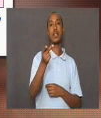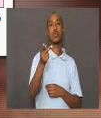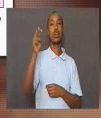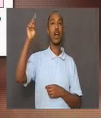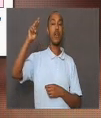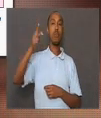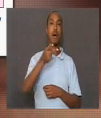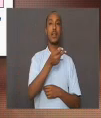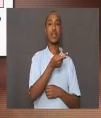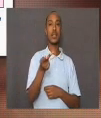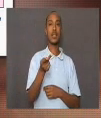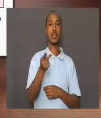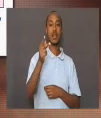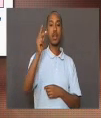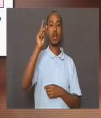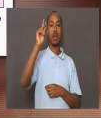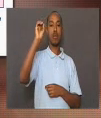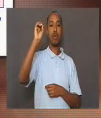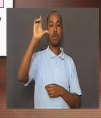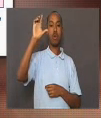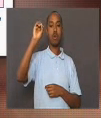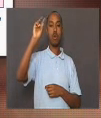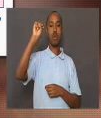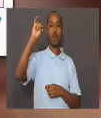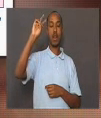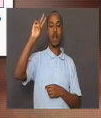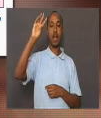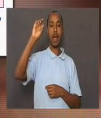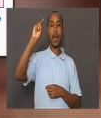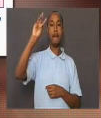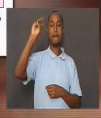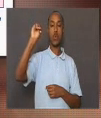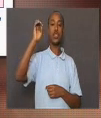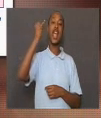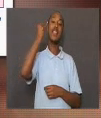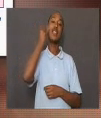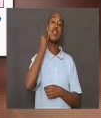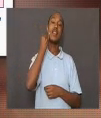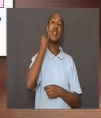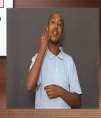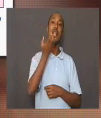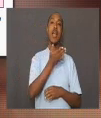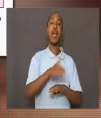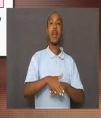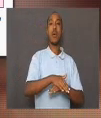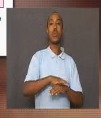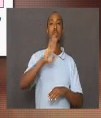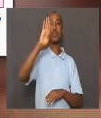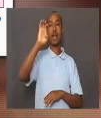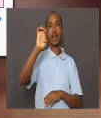substance called polonium towards a thin foil this time made of beryllium.